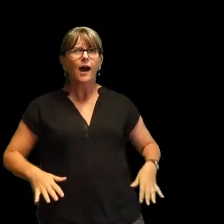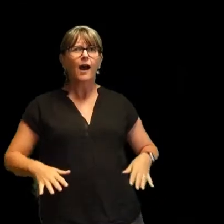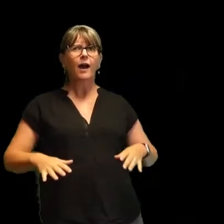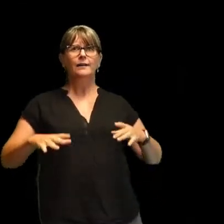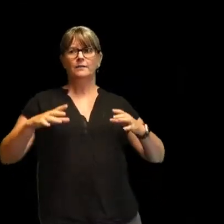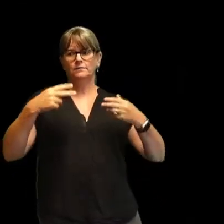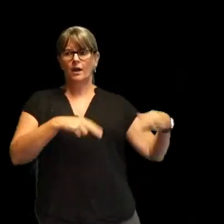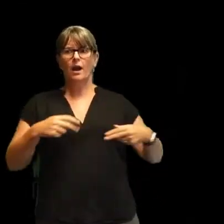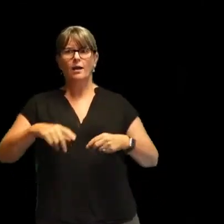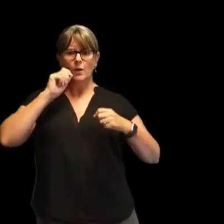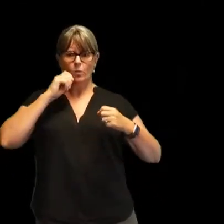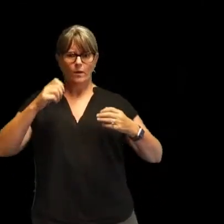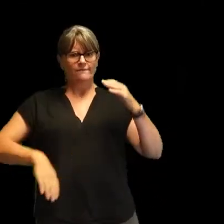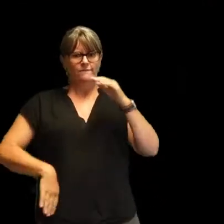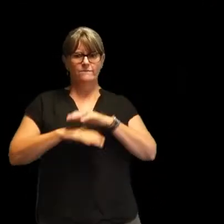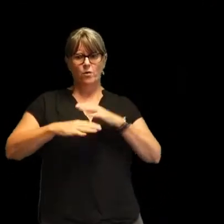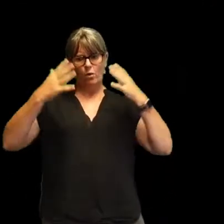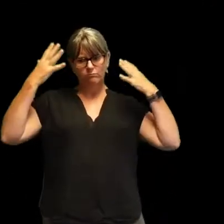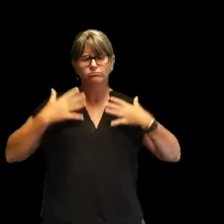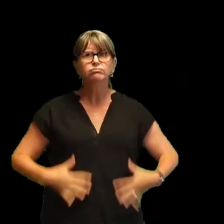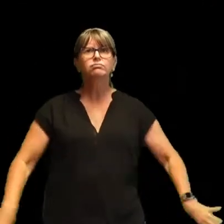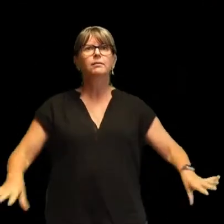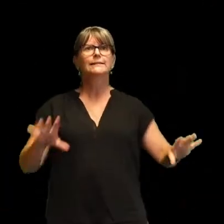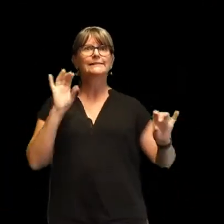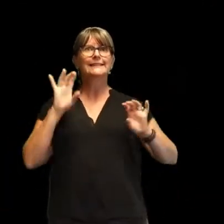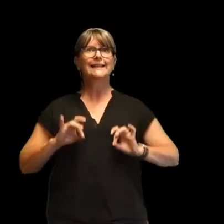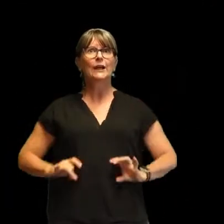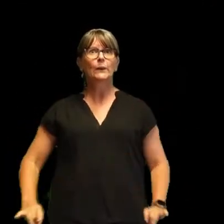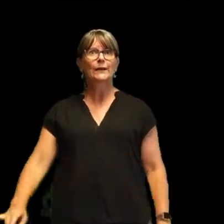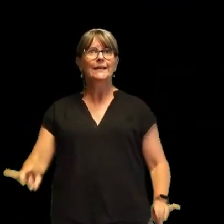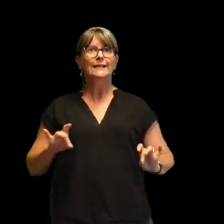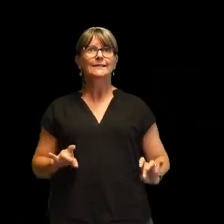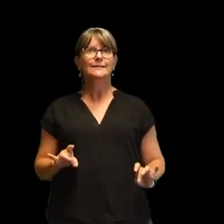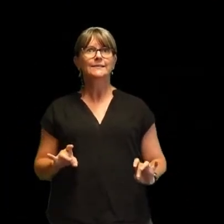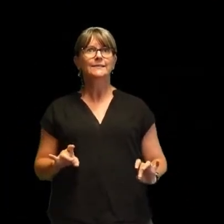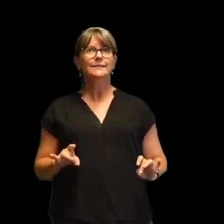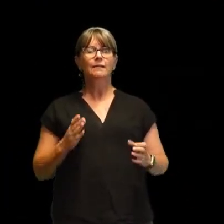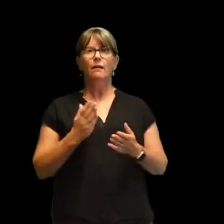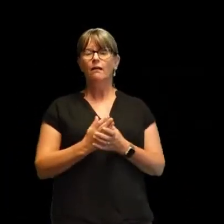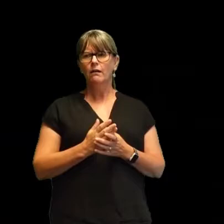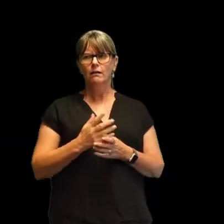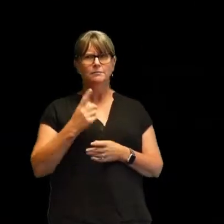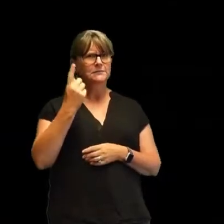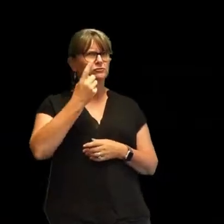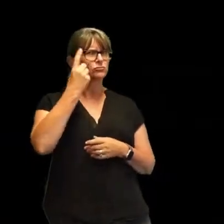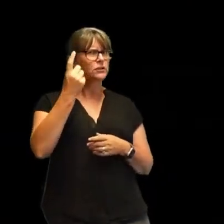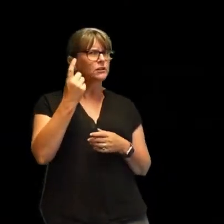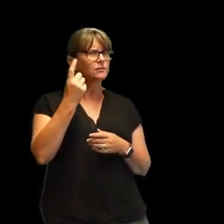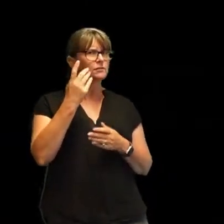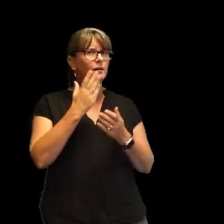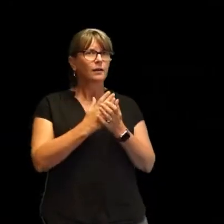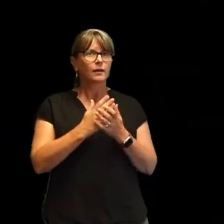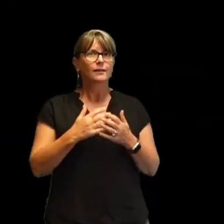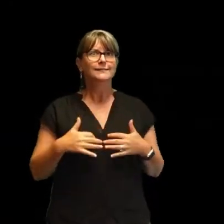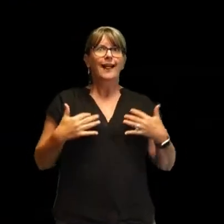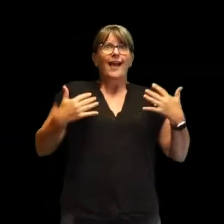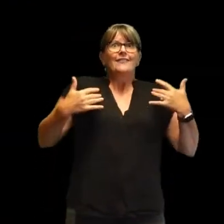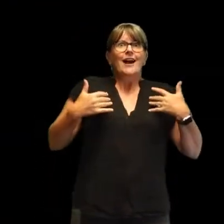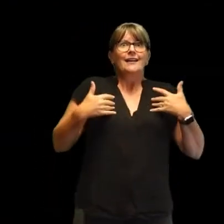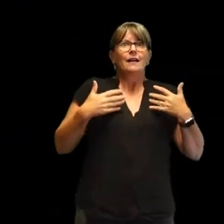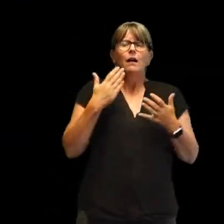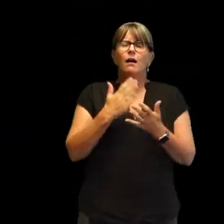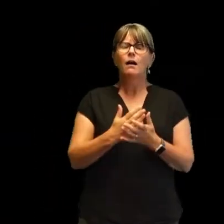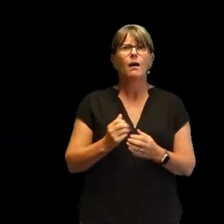It's mysterious, it's exhilarating, it's a really powerful experience for an audience that takes them through some of the greatest musical waltzes